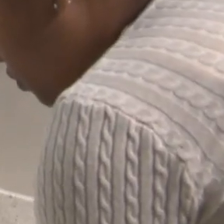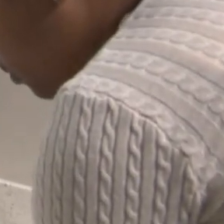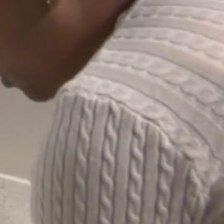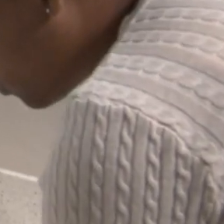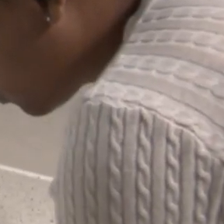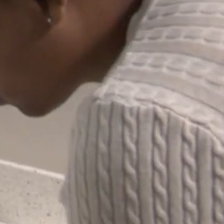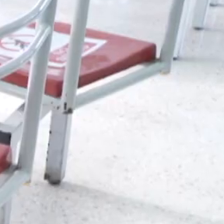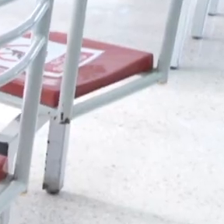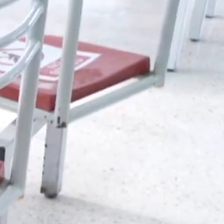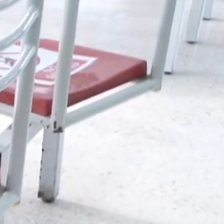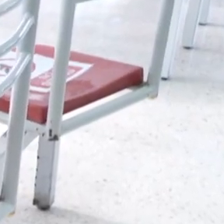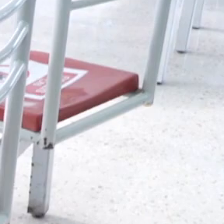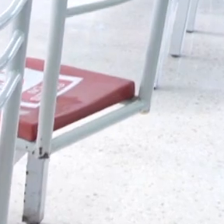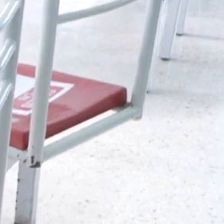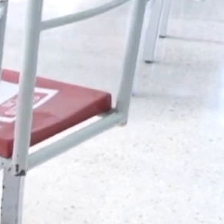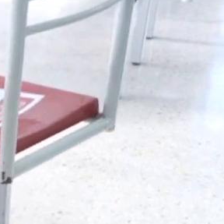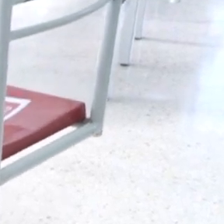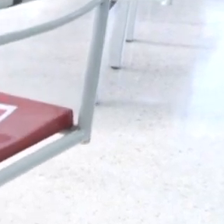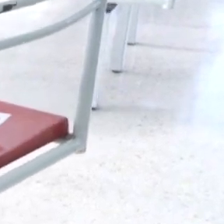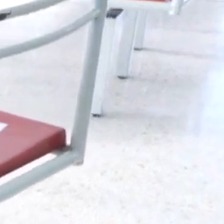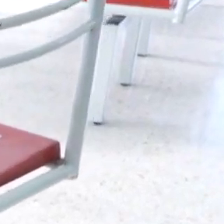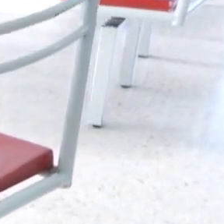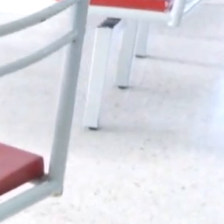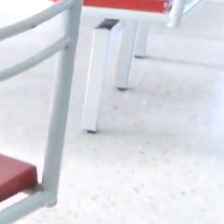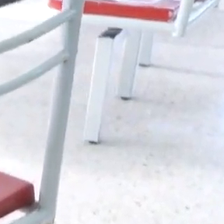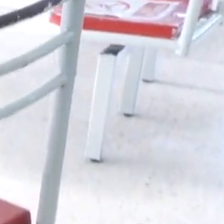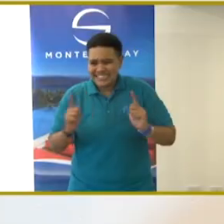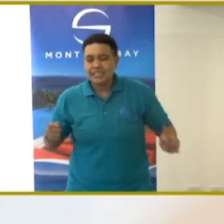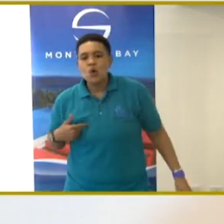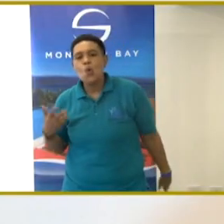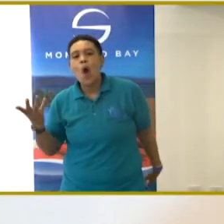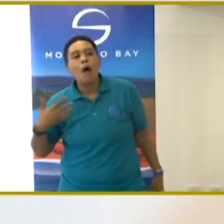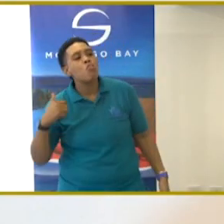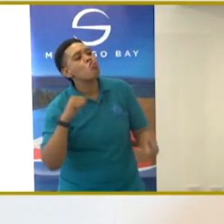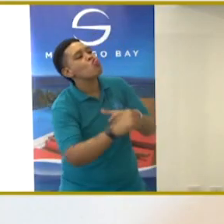washing the hands, keeping your physical distancing from others,